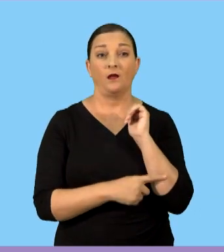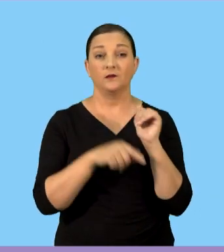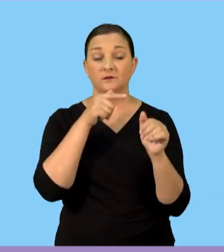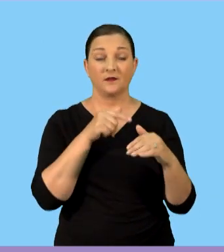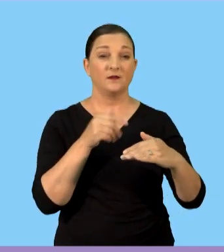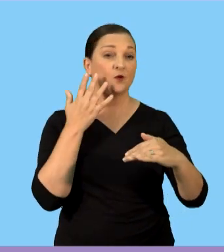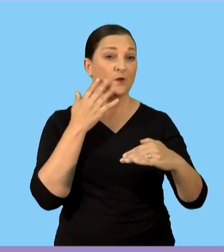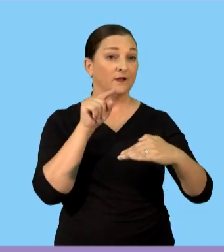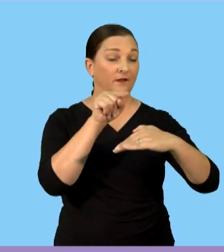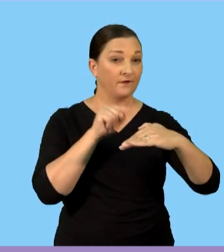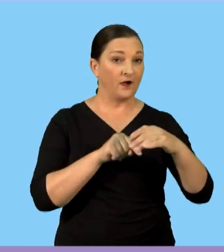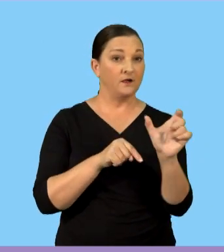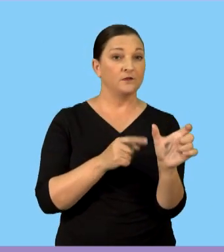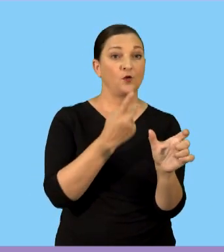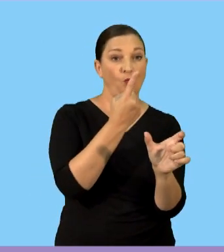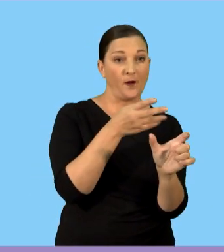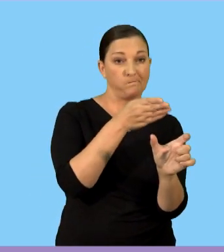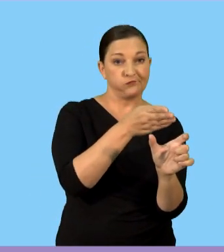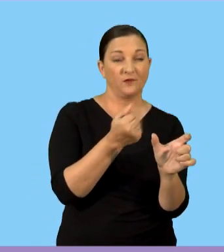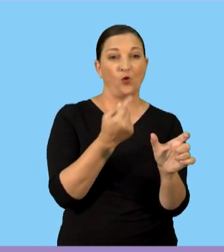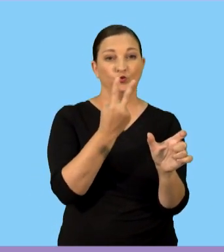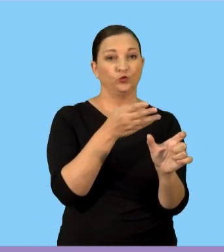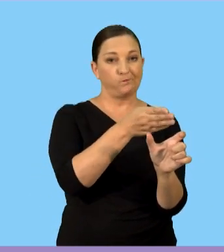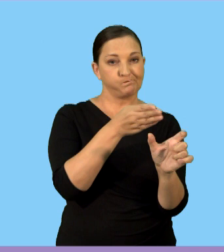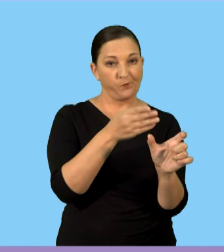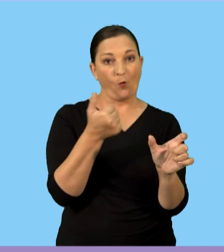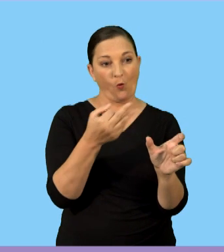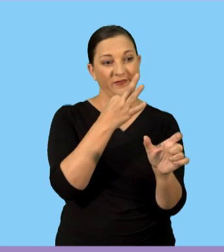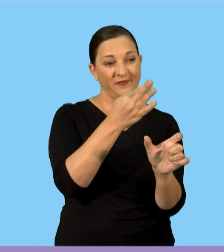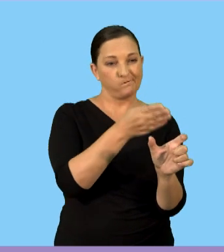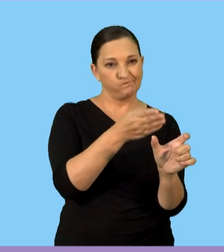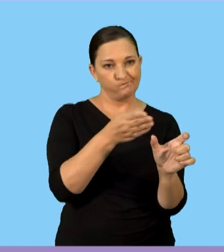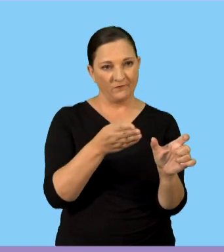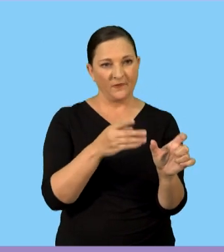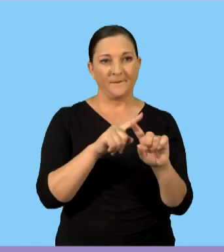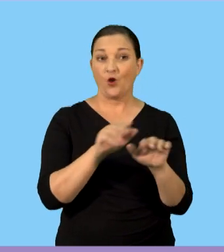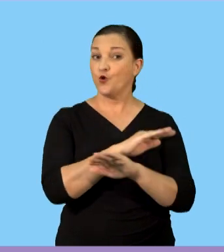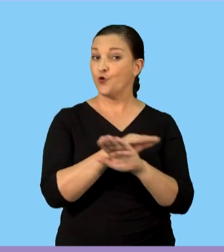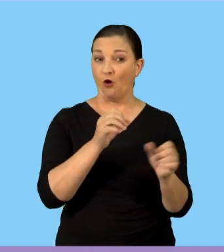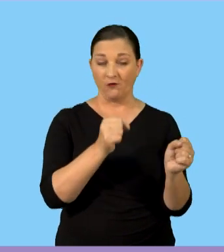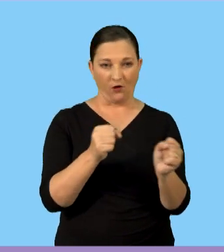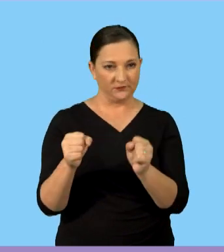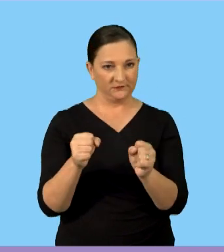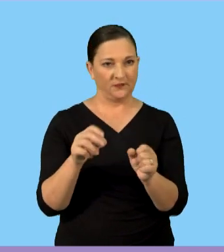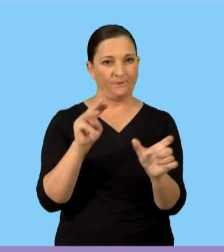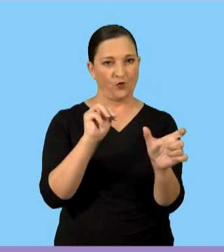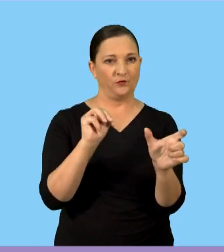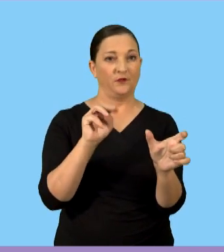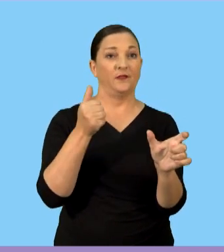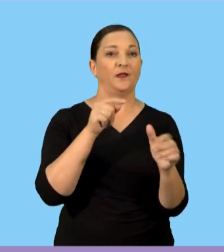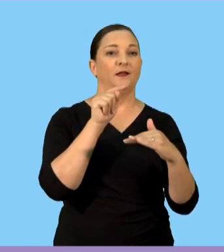then lastly, when we divide a monomial, binomial, or a trinomial by a